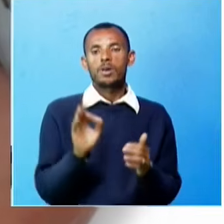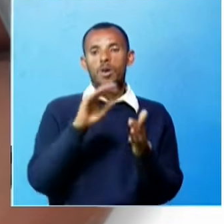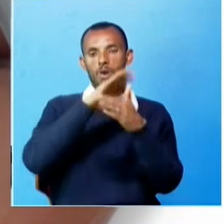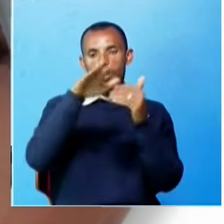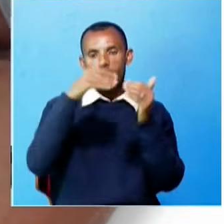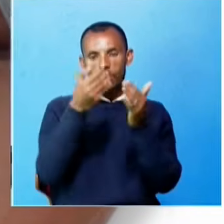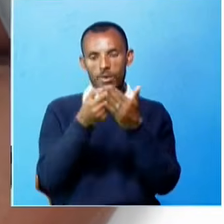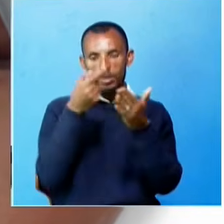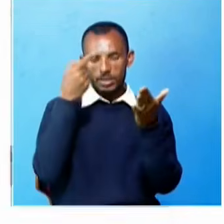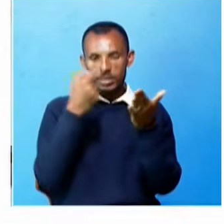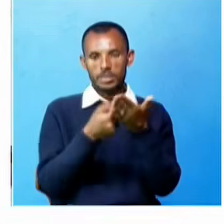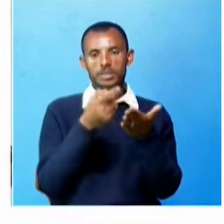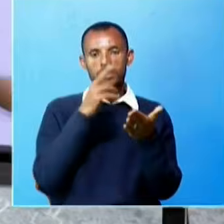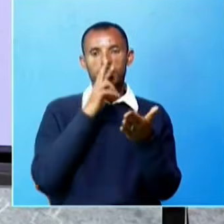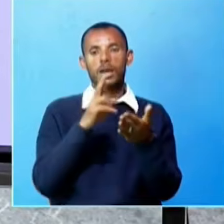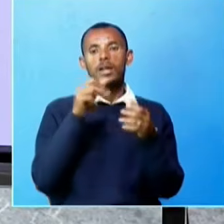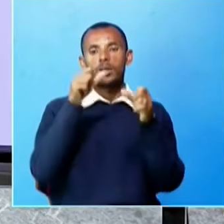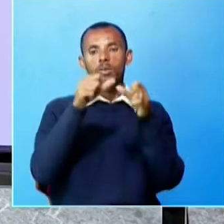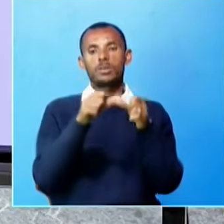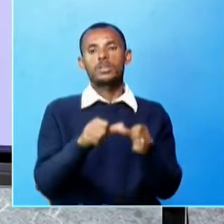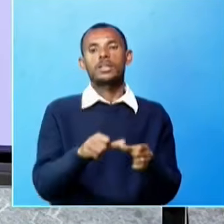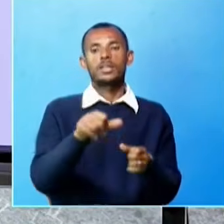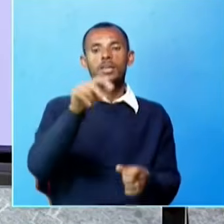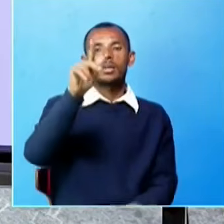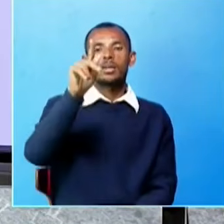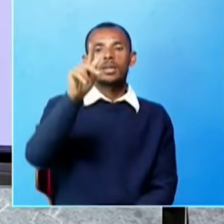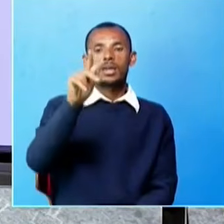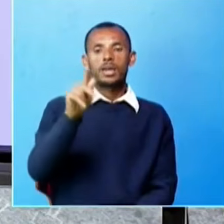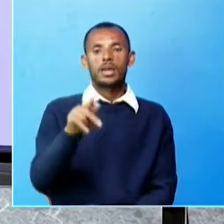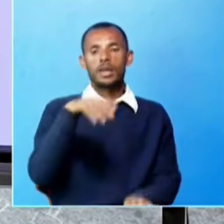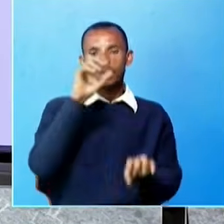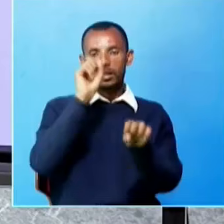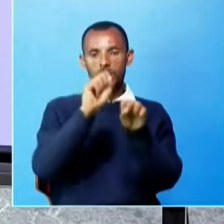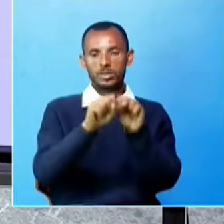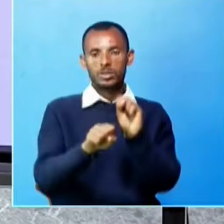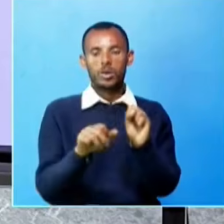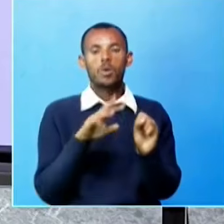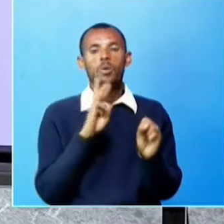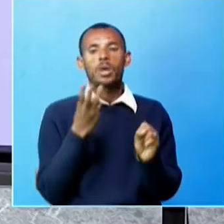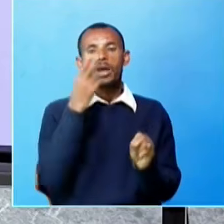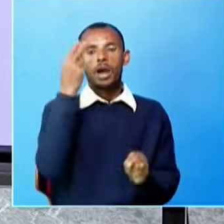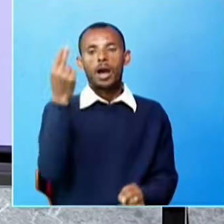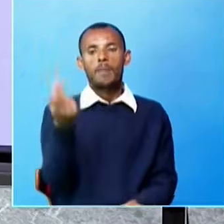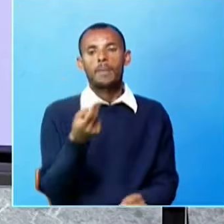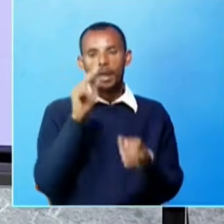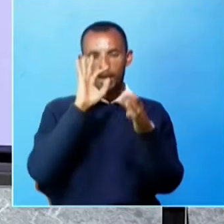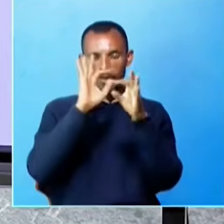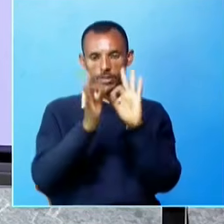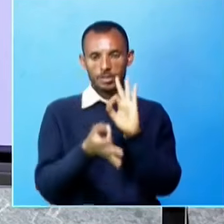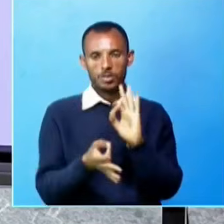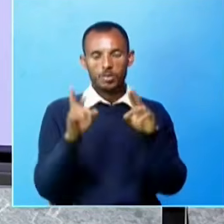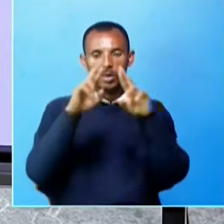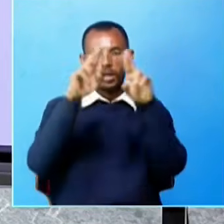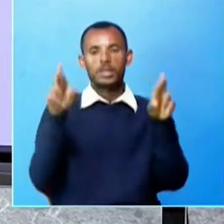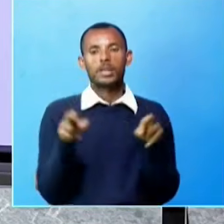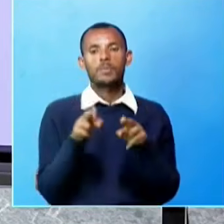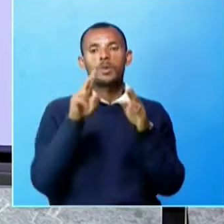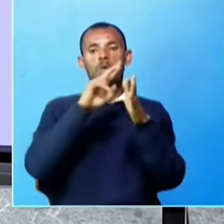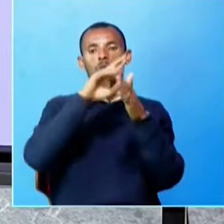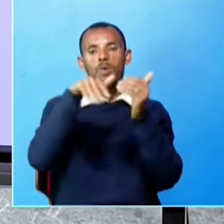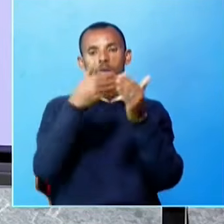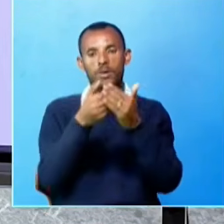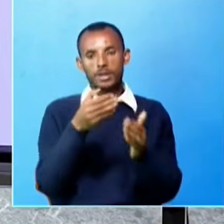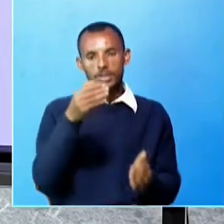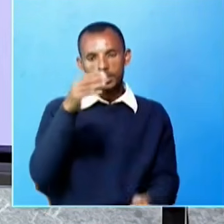these are some constant K. So we apply definition of rectangle in all these